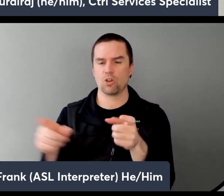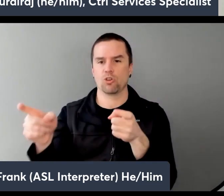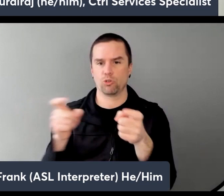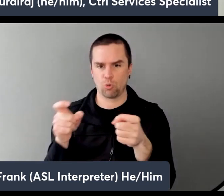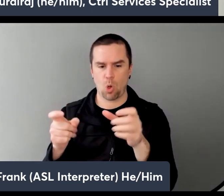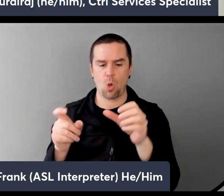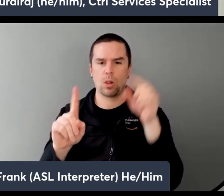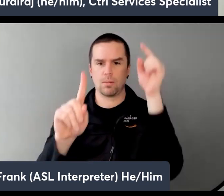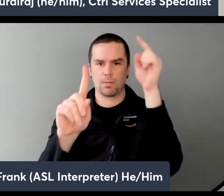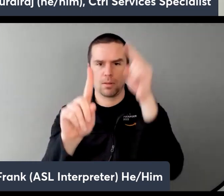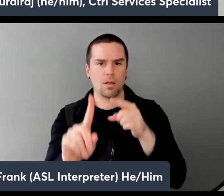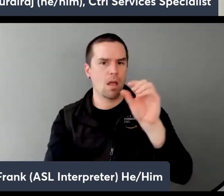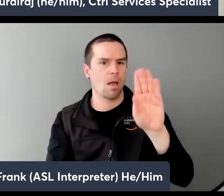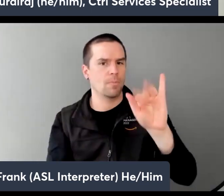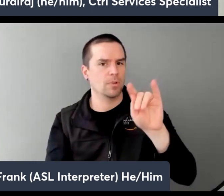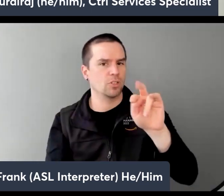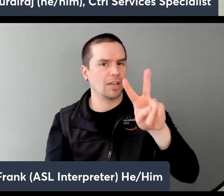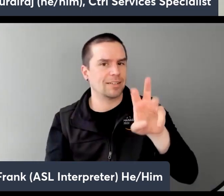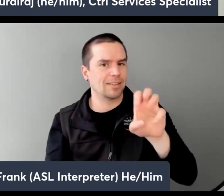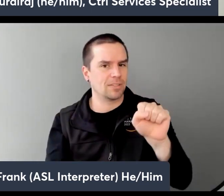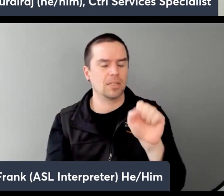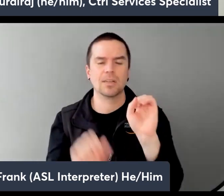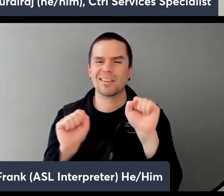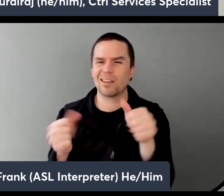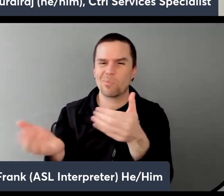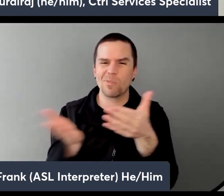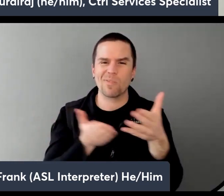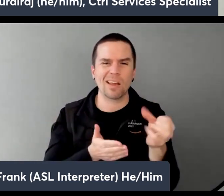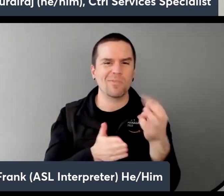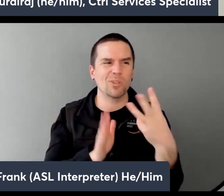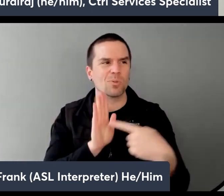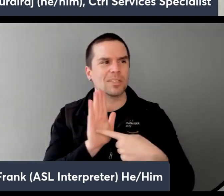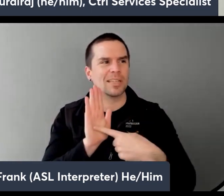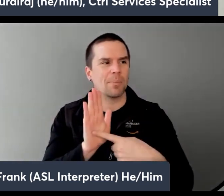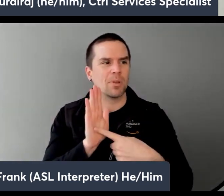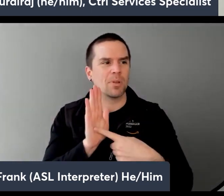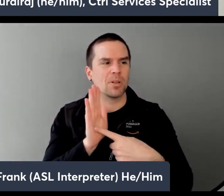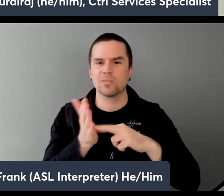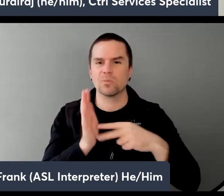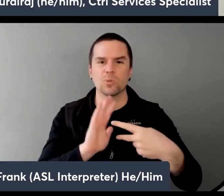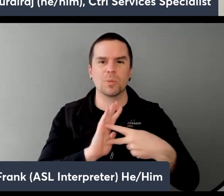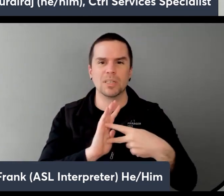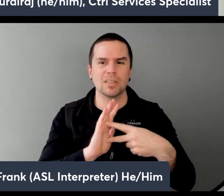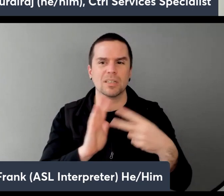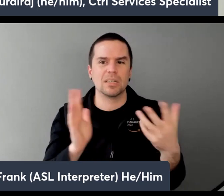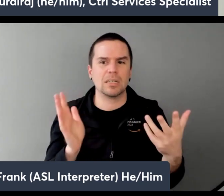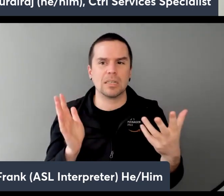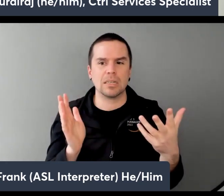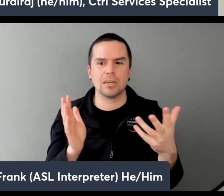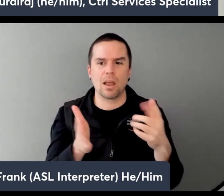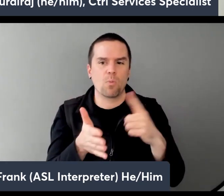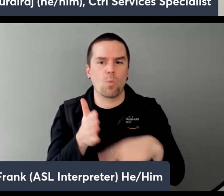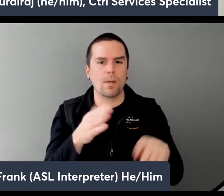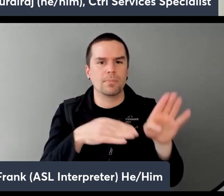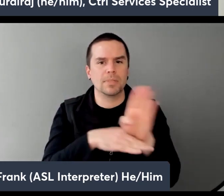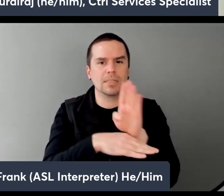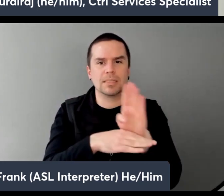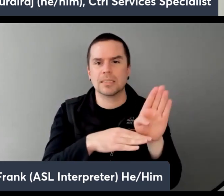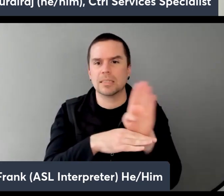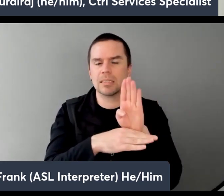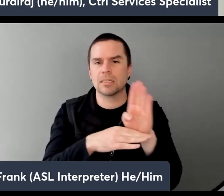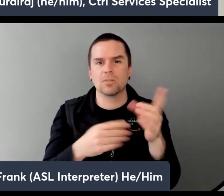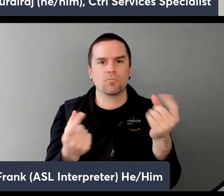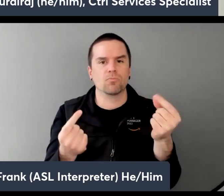you give us a few more examples of what enterprises might be doing to, like, what are some examples of